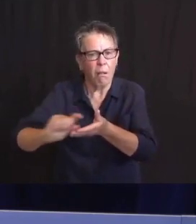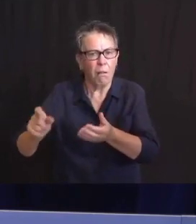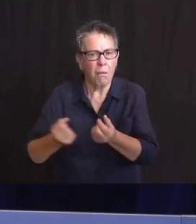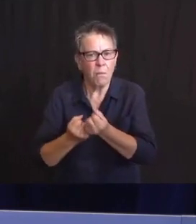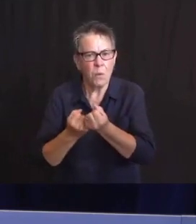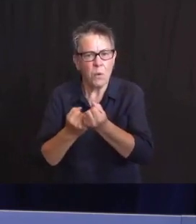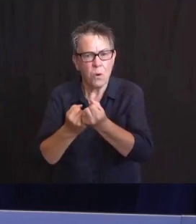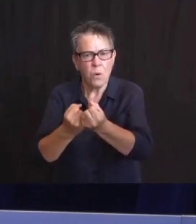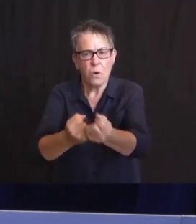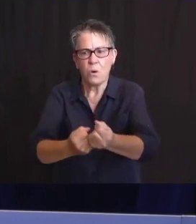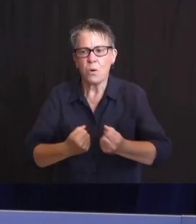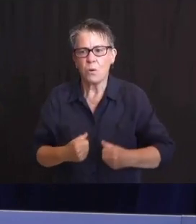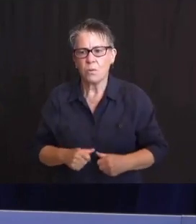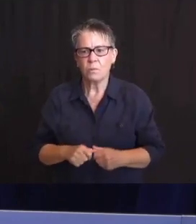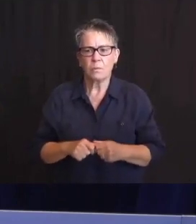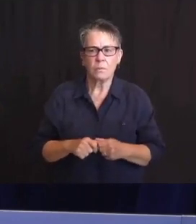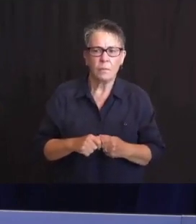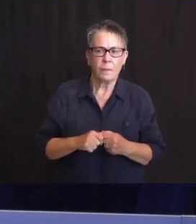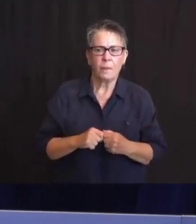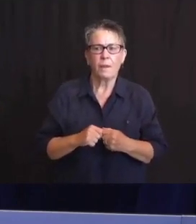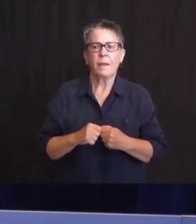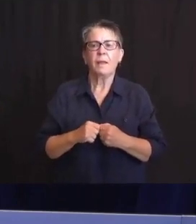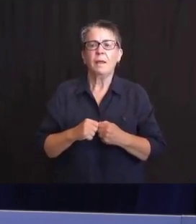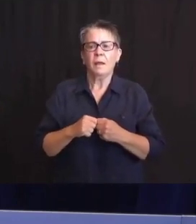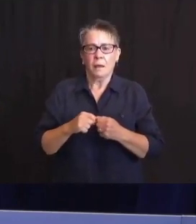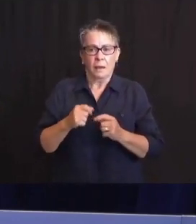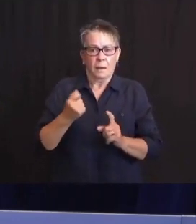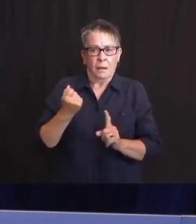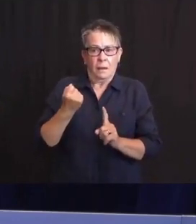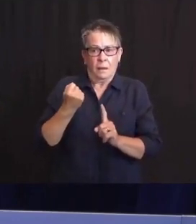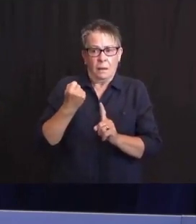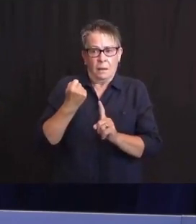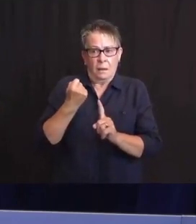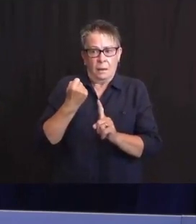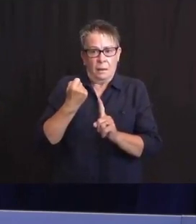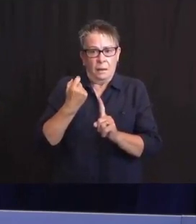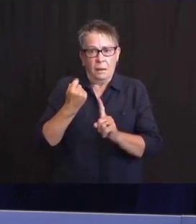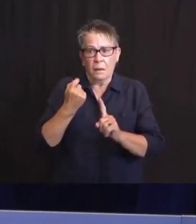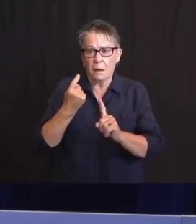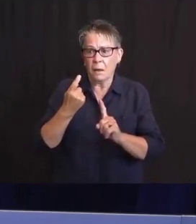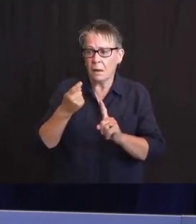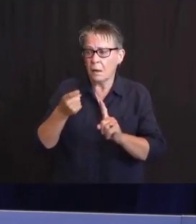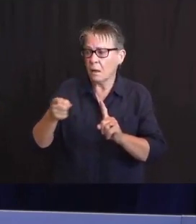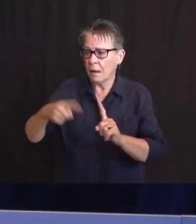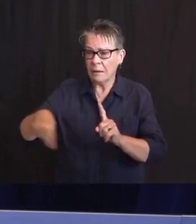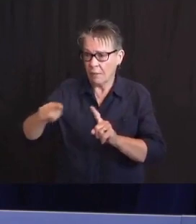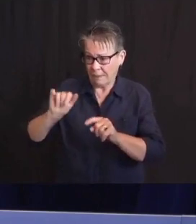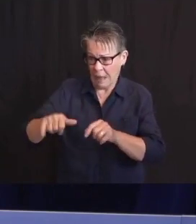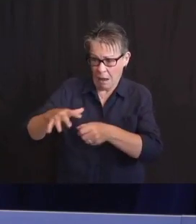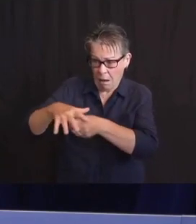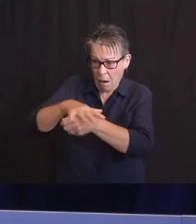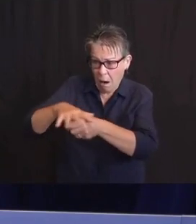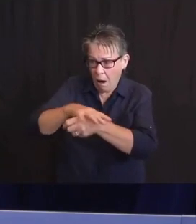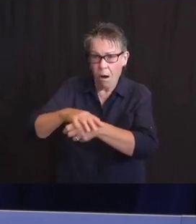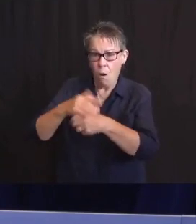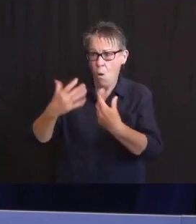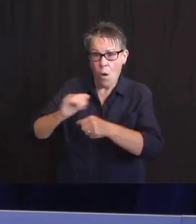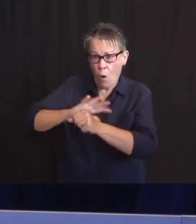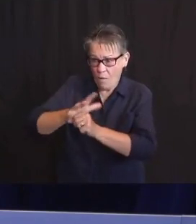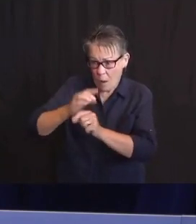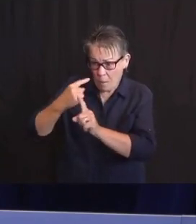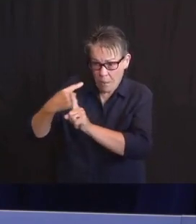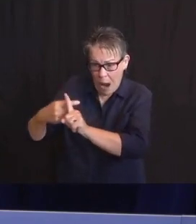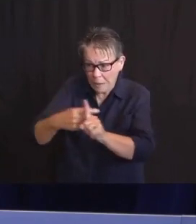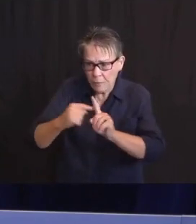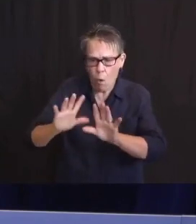quickly. There is still much that we don't know about this virus, but we continue to learn something every day. And this